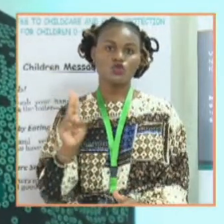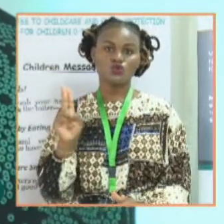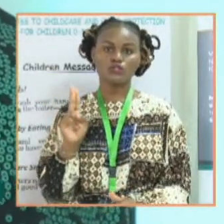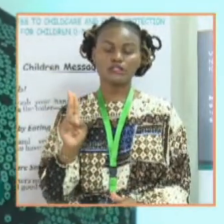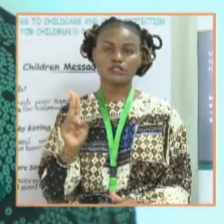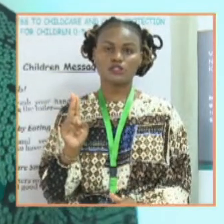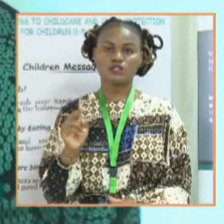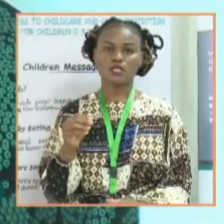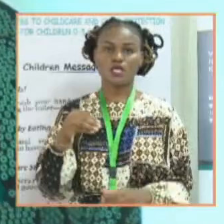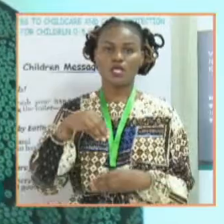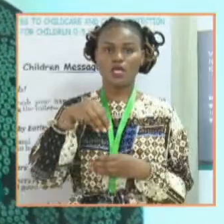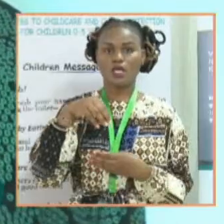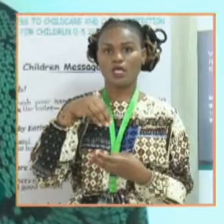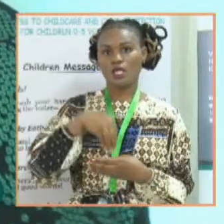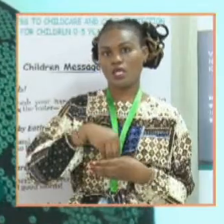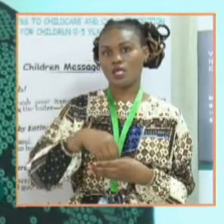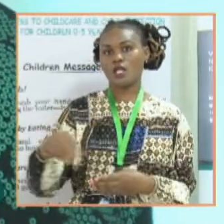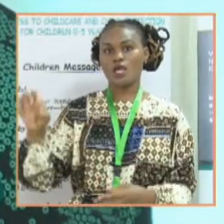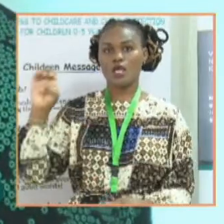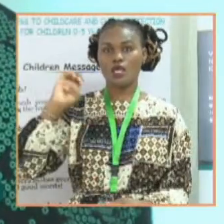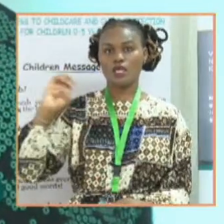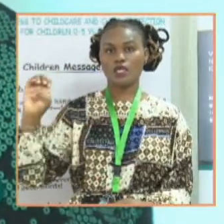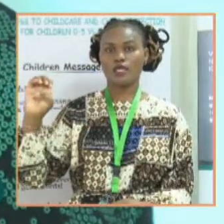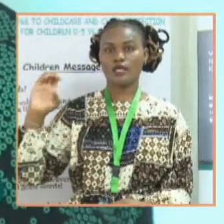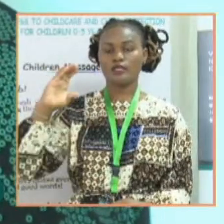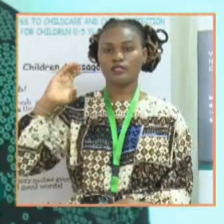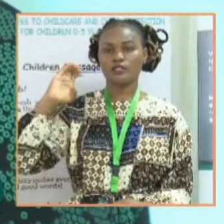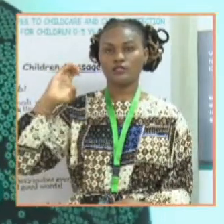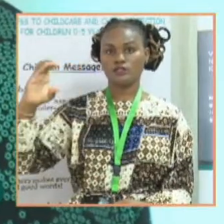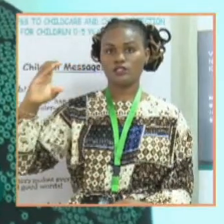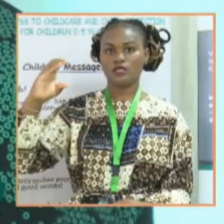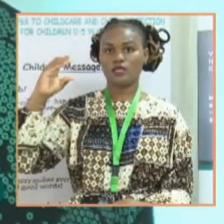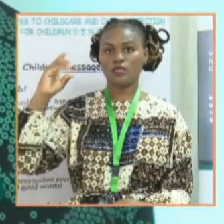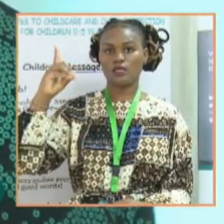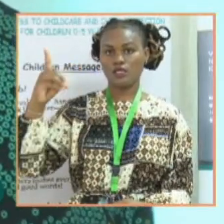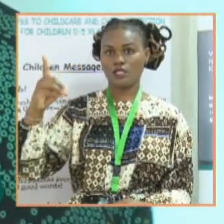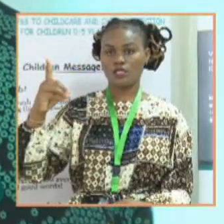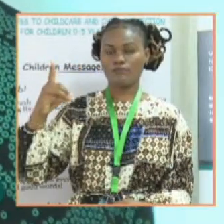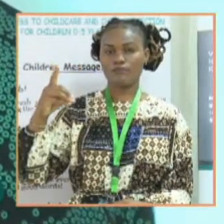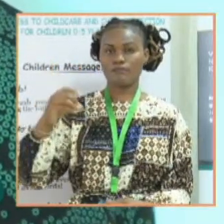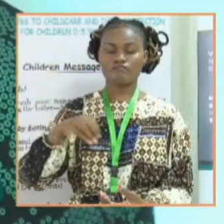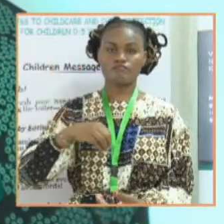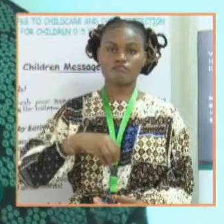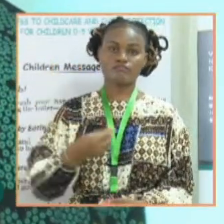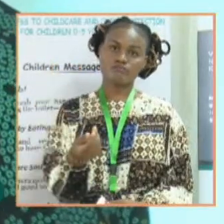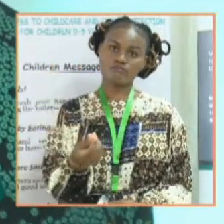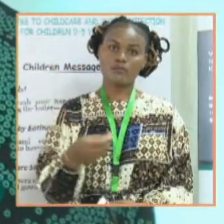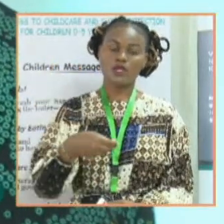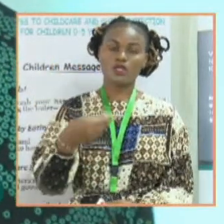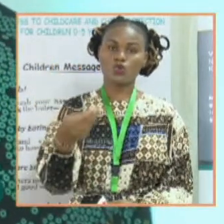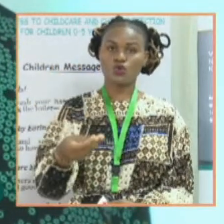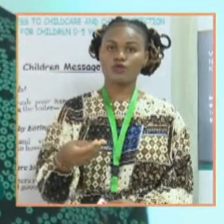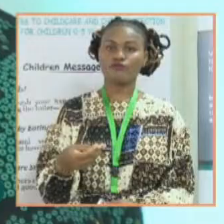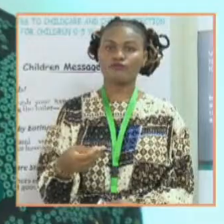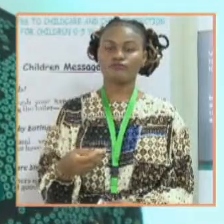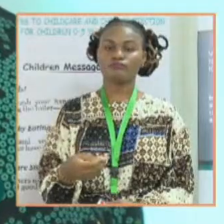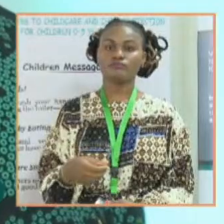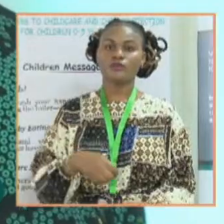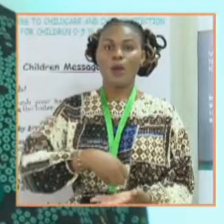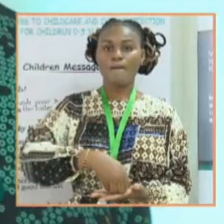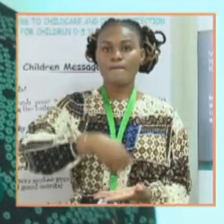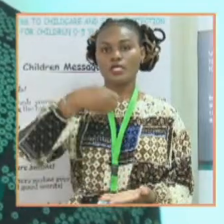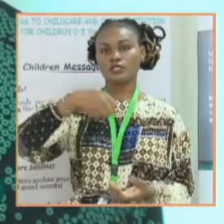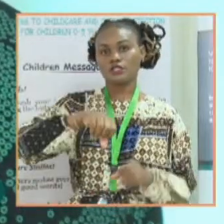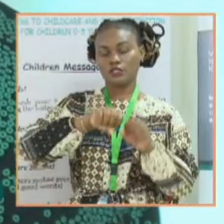ECD expenditure within the broader budgets? It would be good to understand that, because within the budget